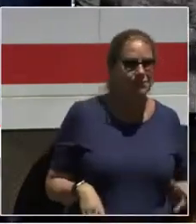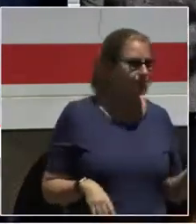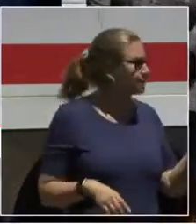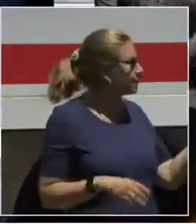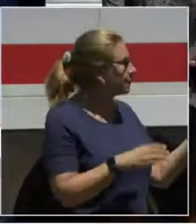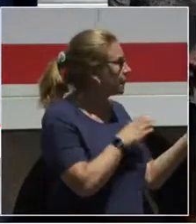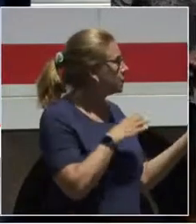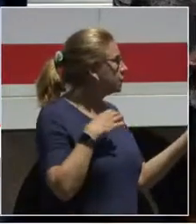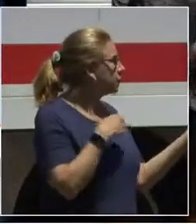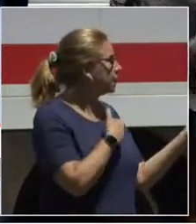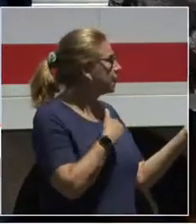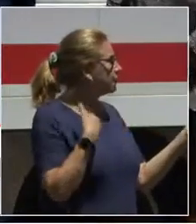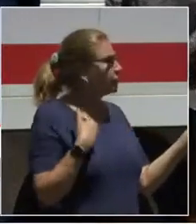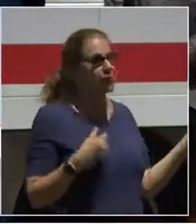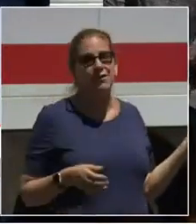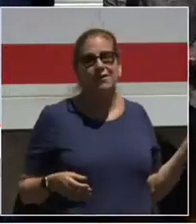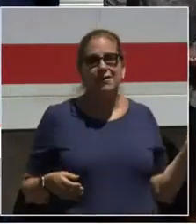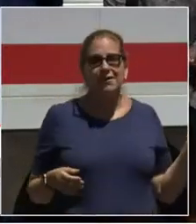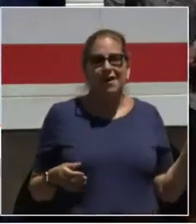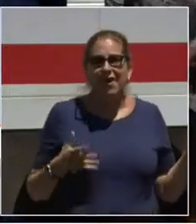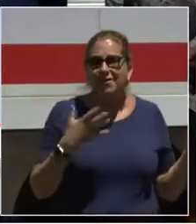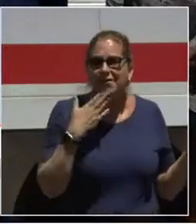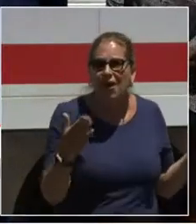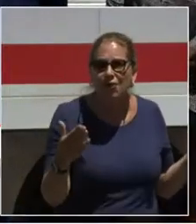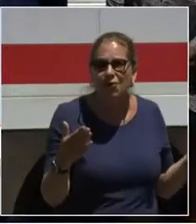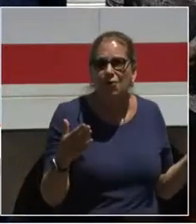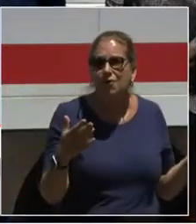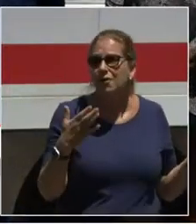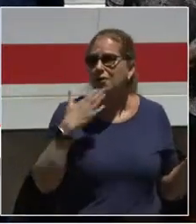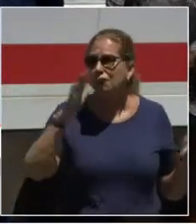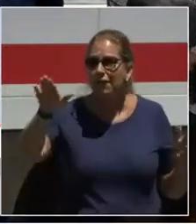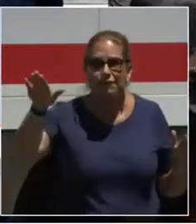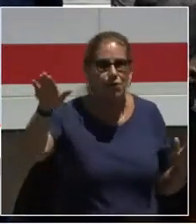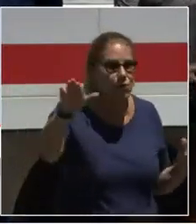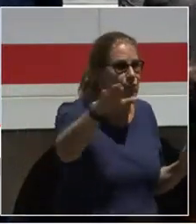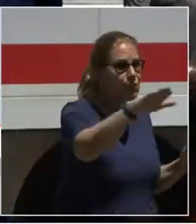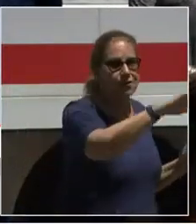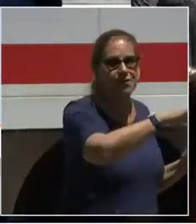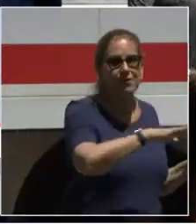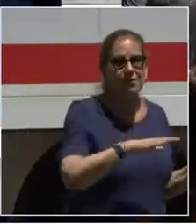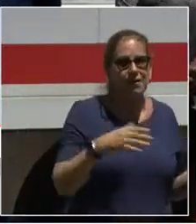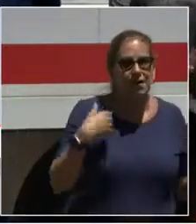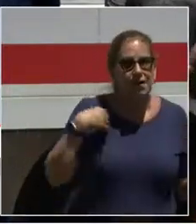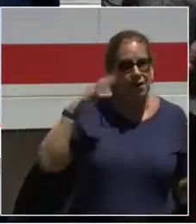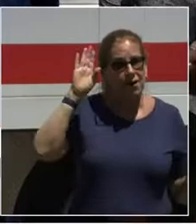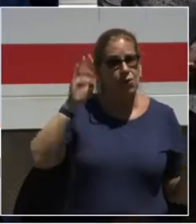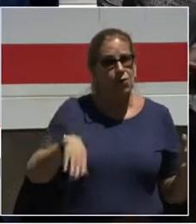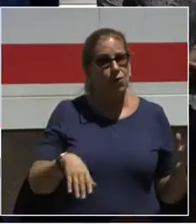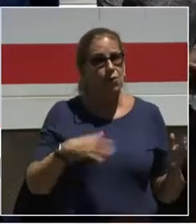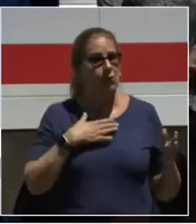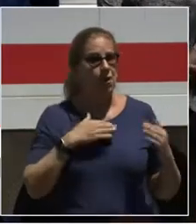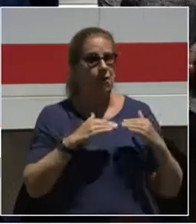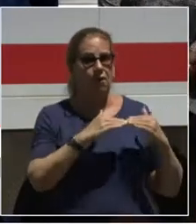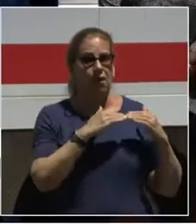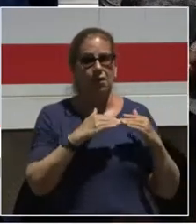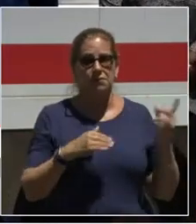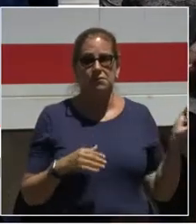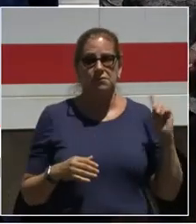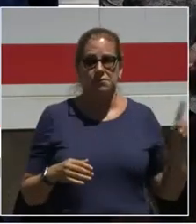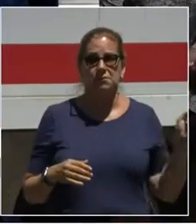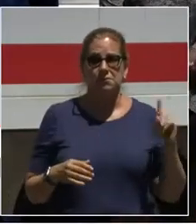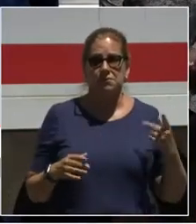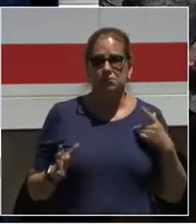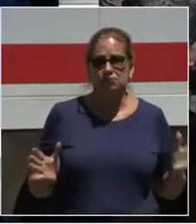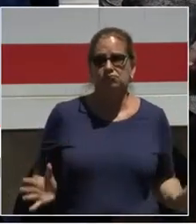Thank you, Mayor Bowser, and good afternoon, everyone. This is, I know for my colleagues and I, we've really been pushing in terms of